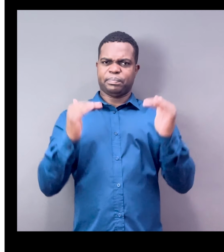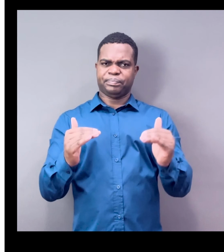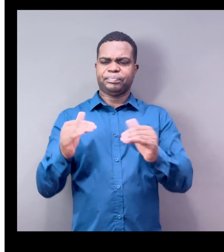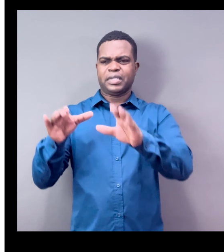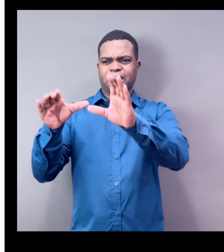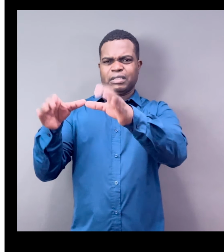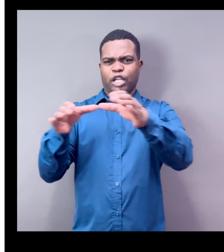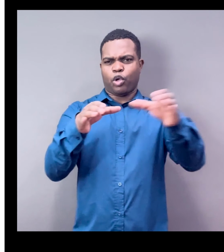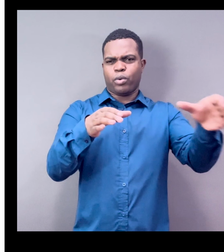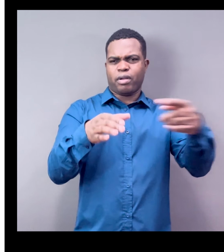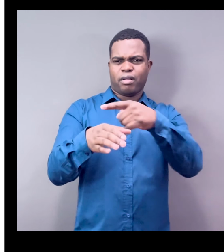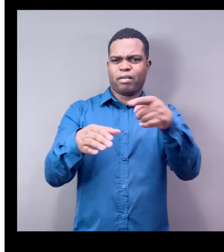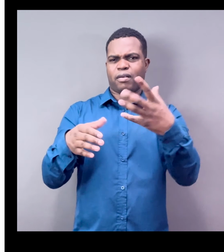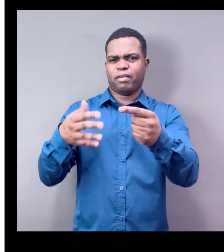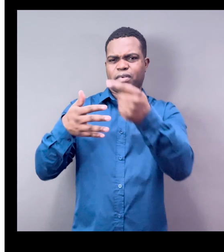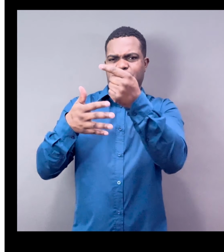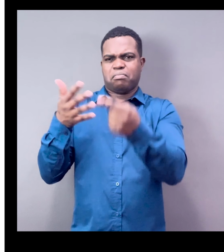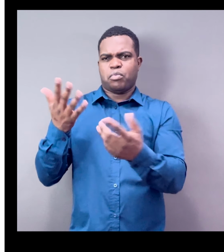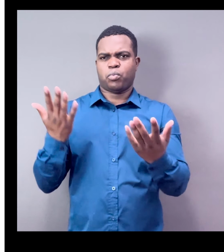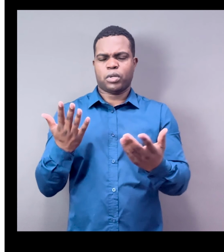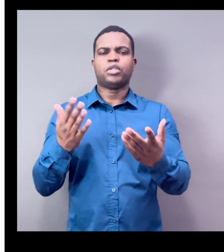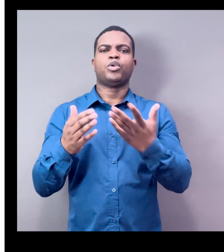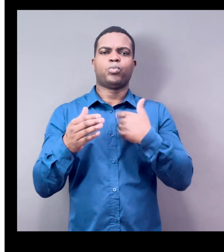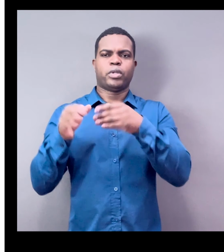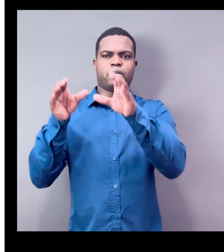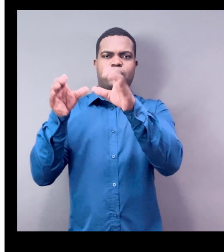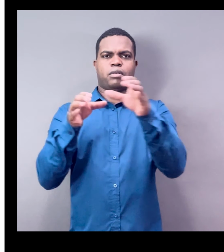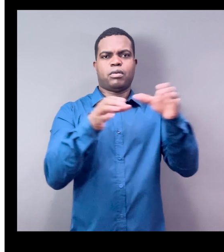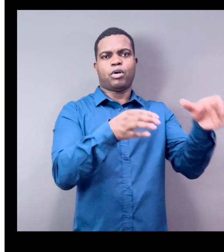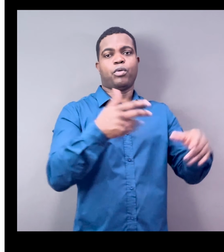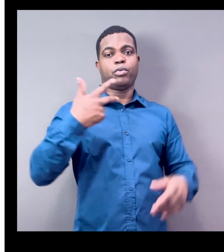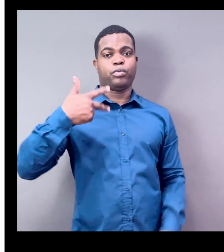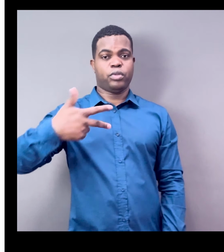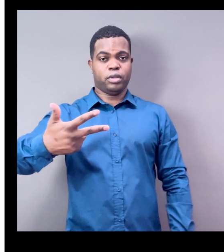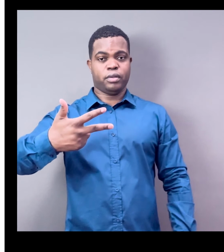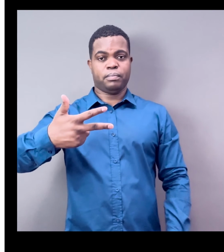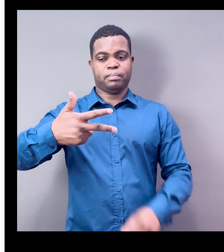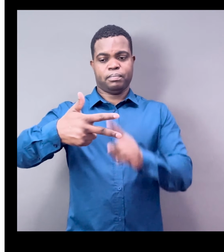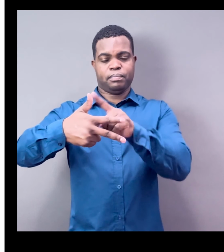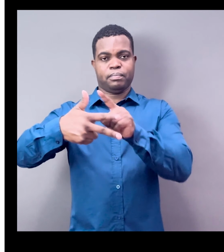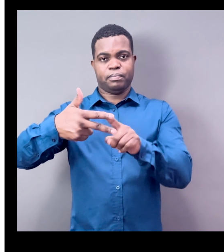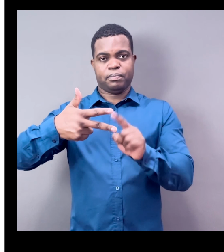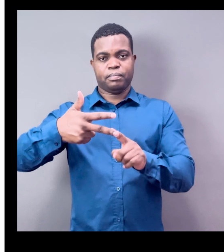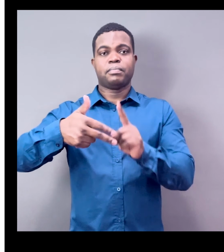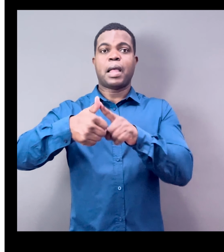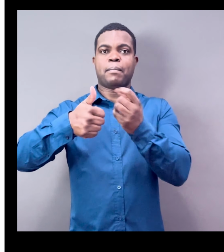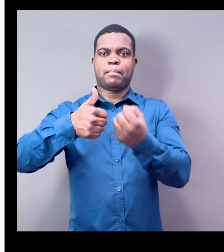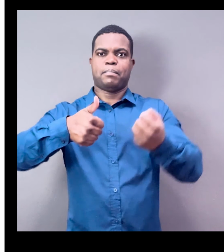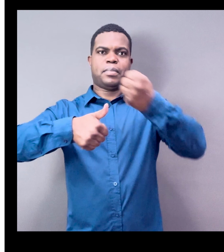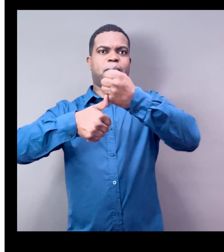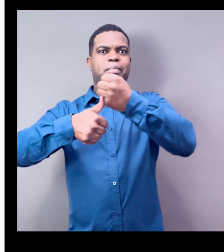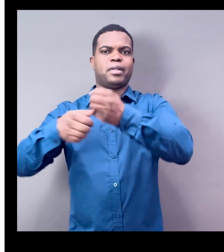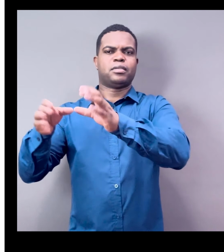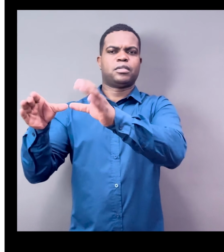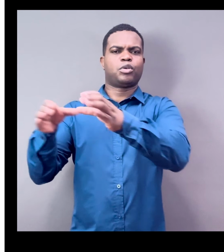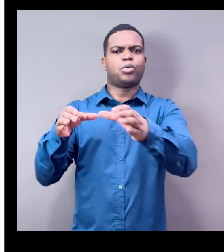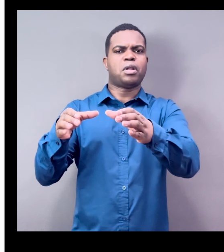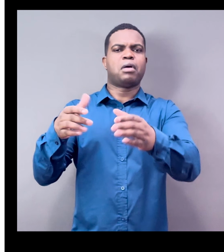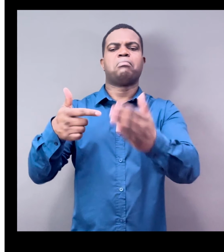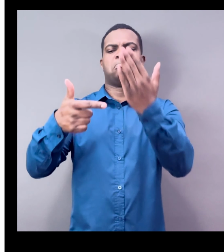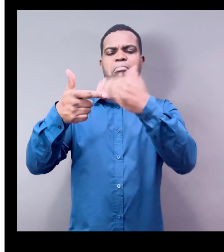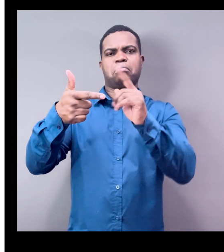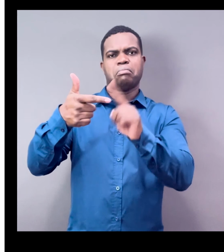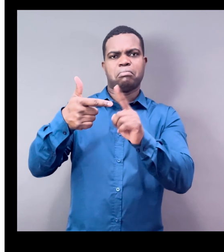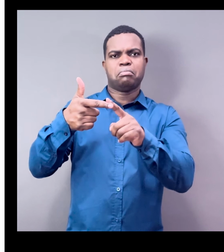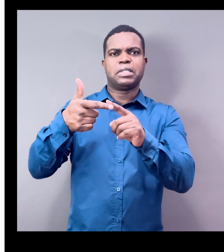characterizing stakeholders. Stakeholders can be characterized into three categories. We have the primary stakeholders, secondary